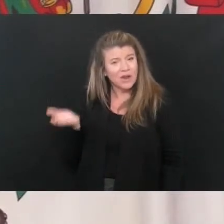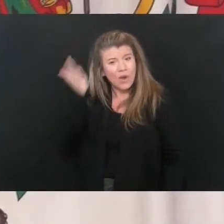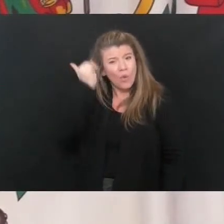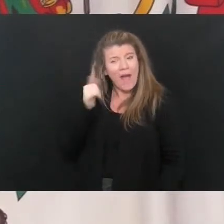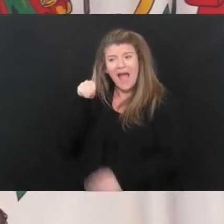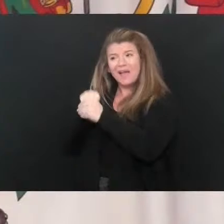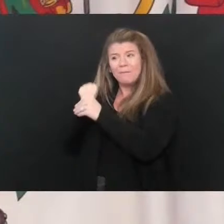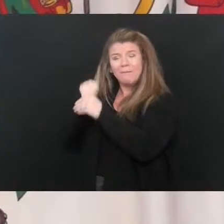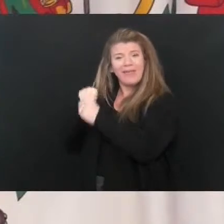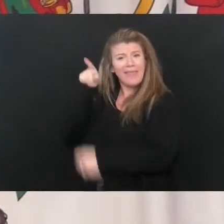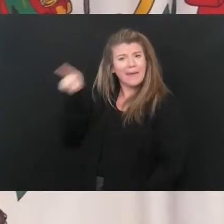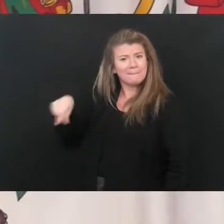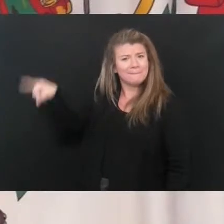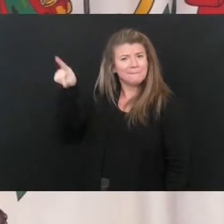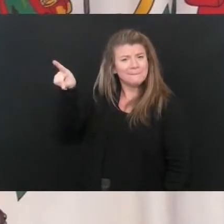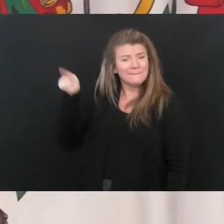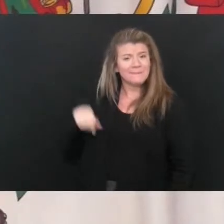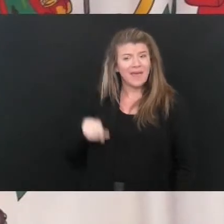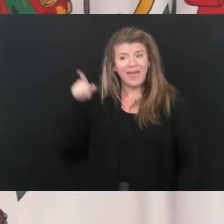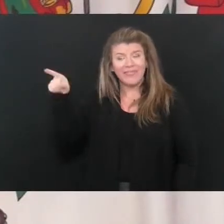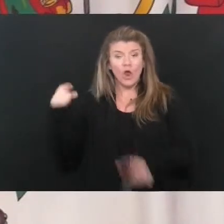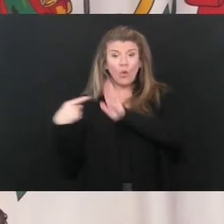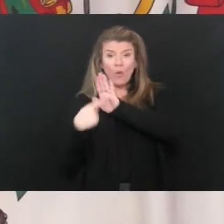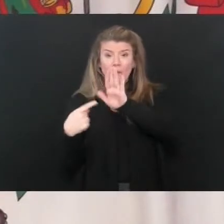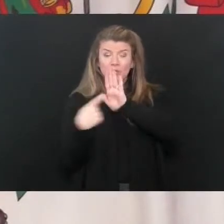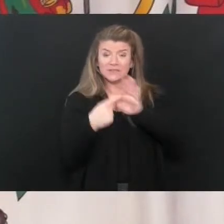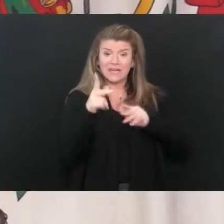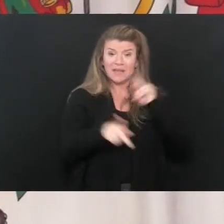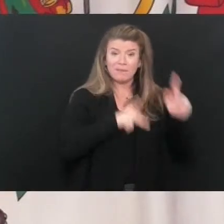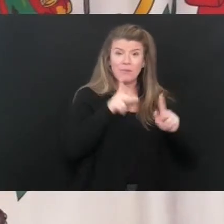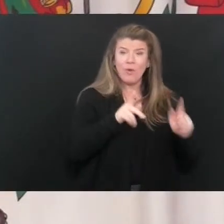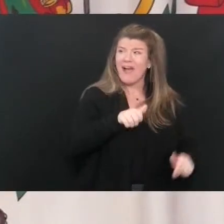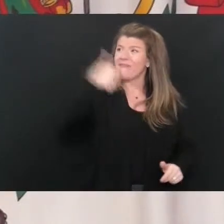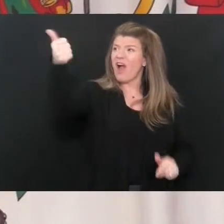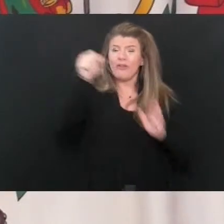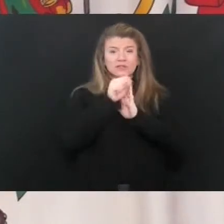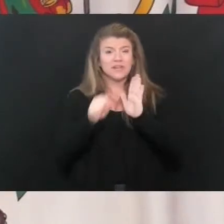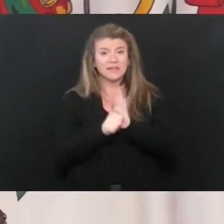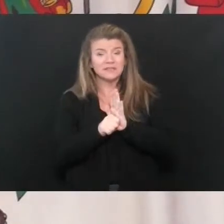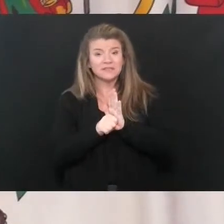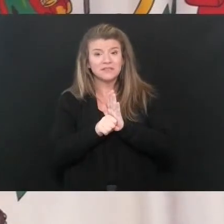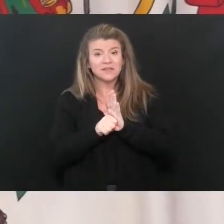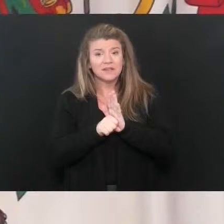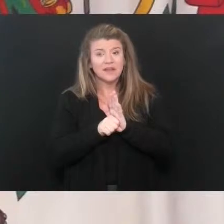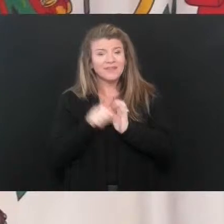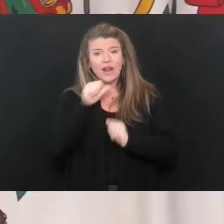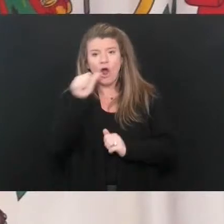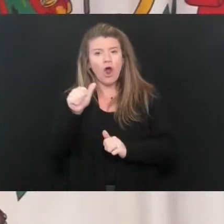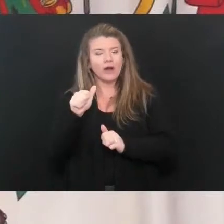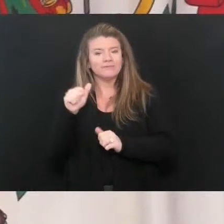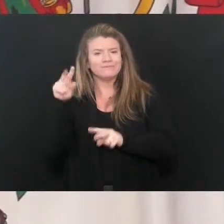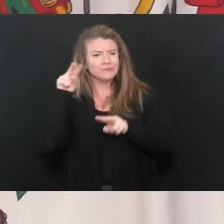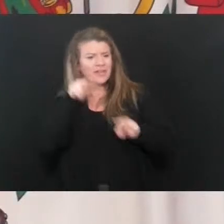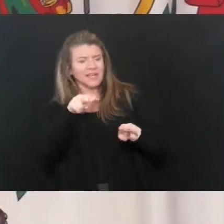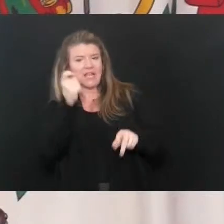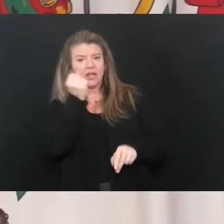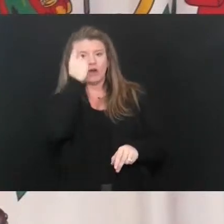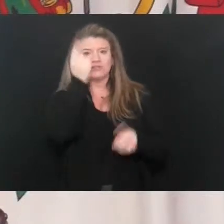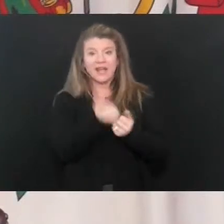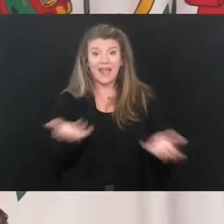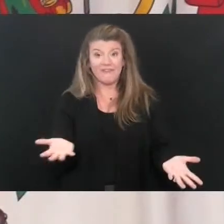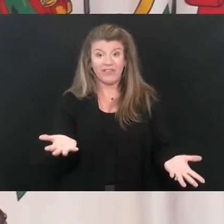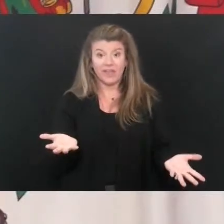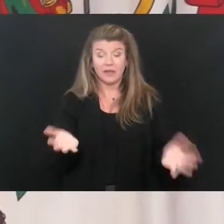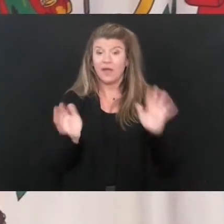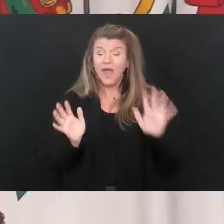bed people that are representing people from out-of-state that are trying to be unreasonable. Now, I don't